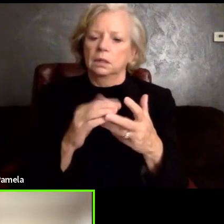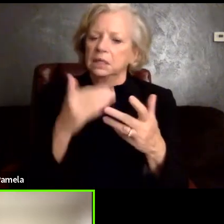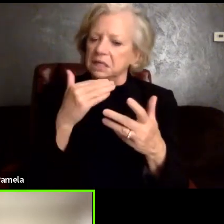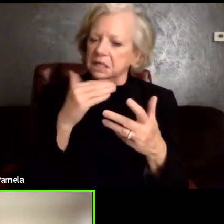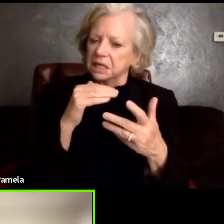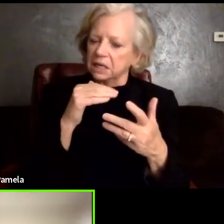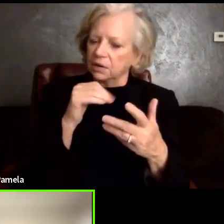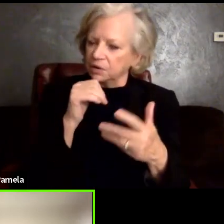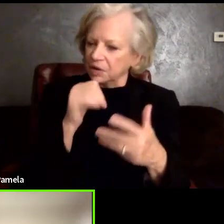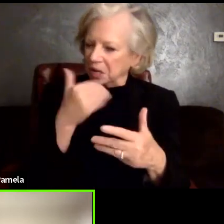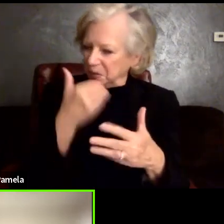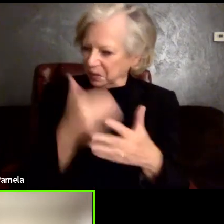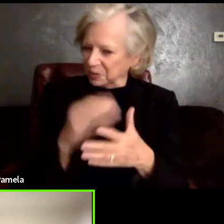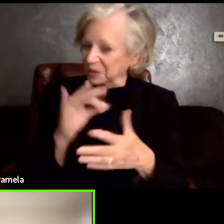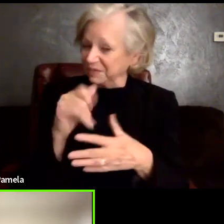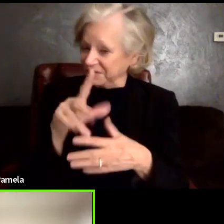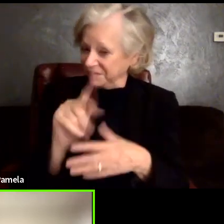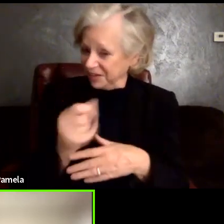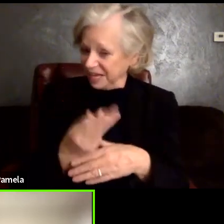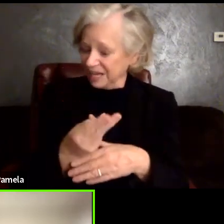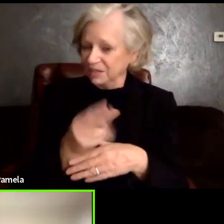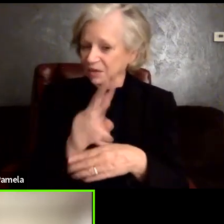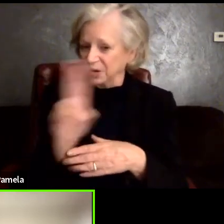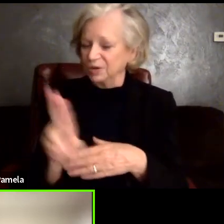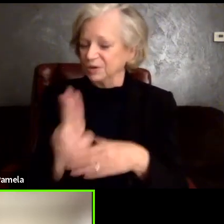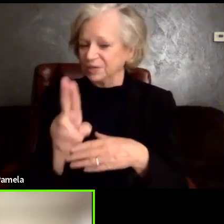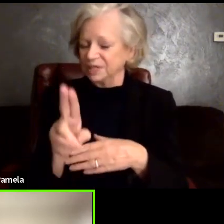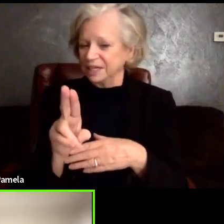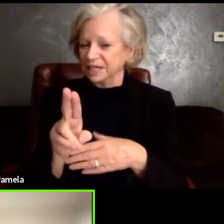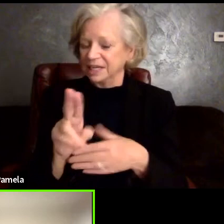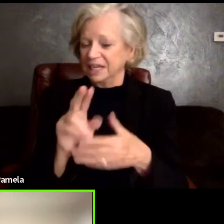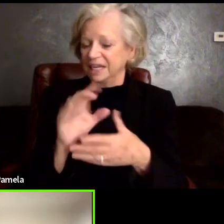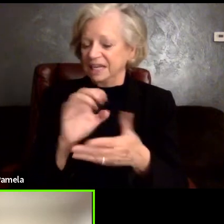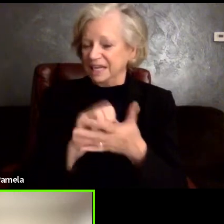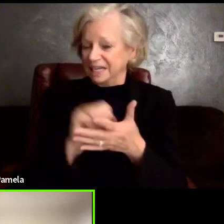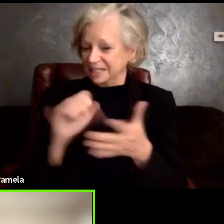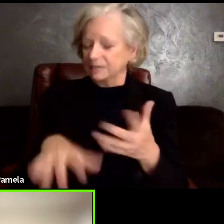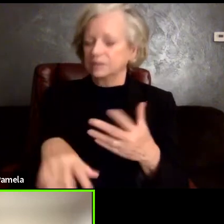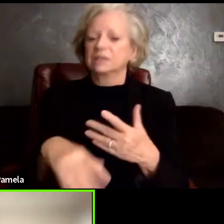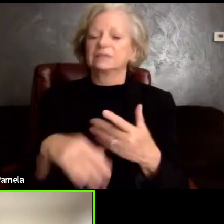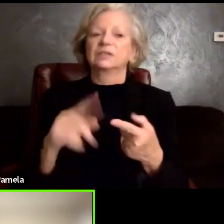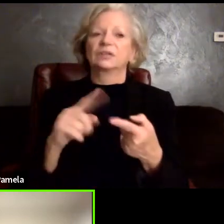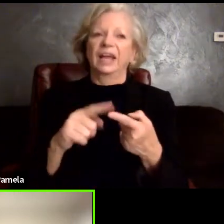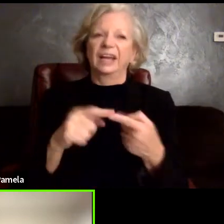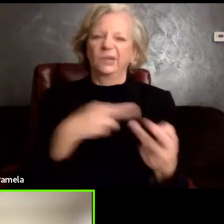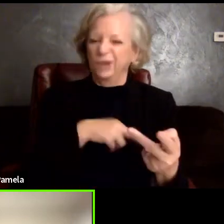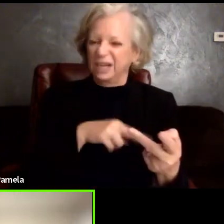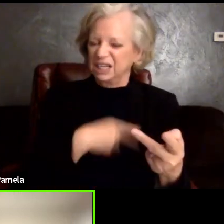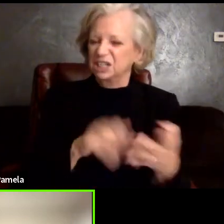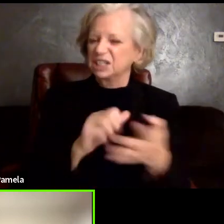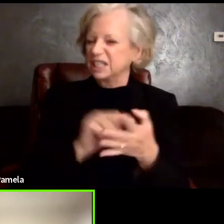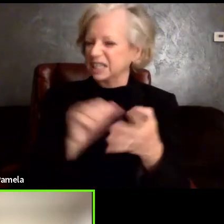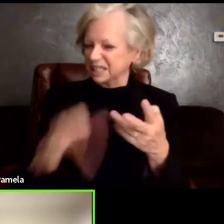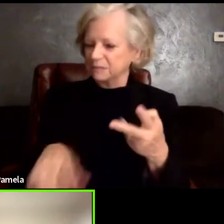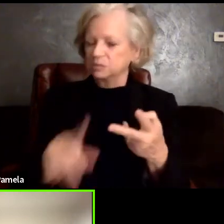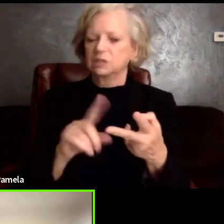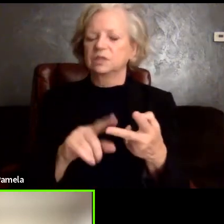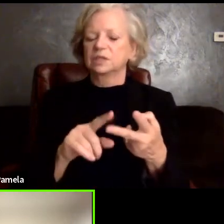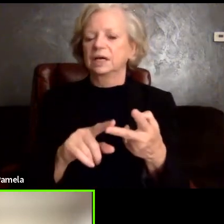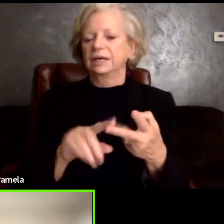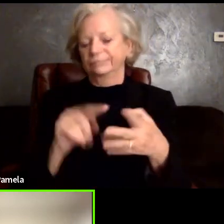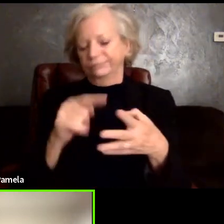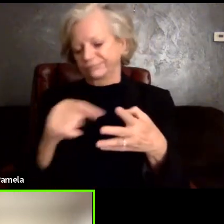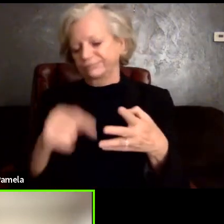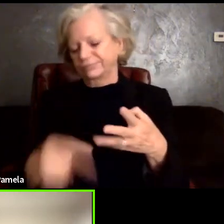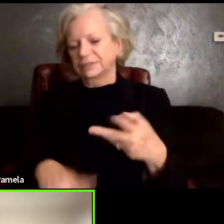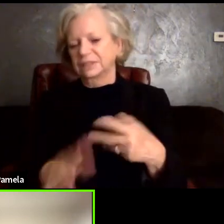are using exemptions for the vaccine, such as a religious exemption or any other exemption. And so I'm sure